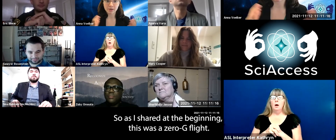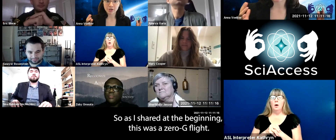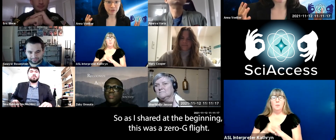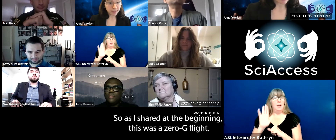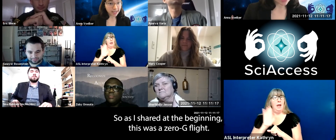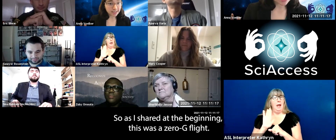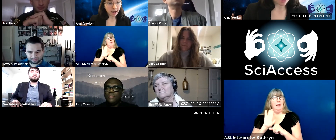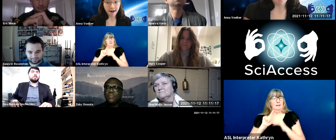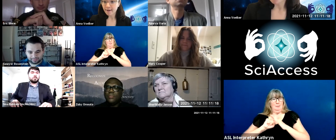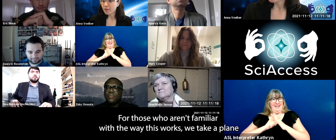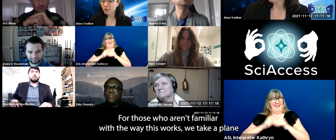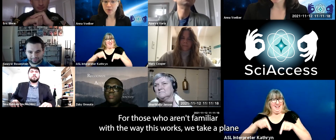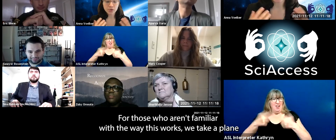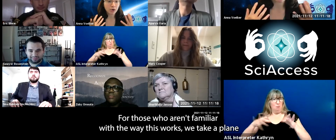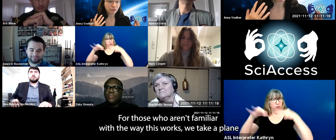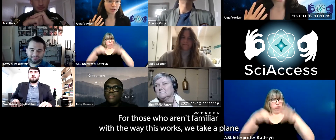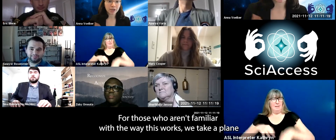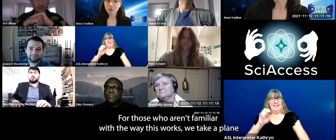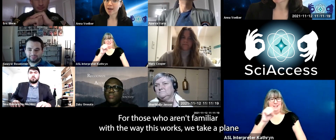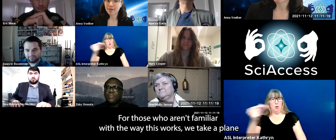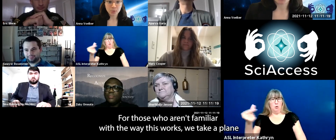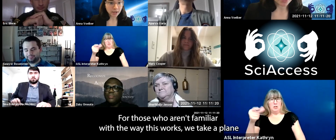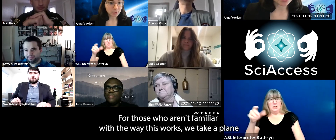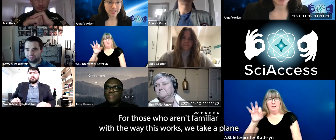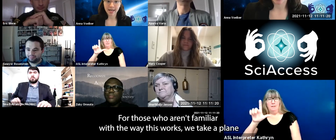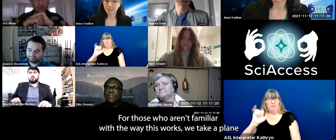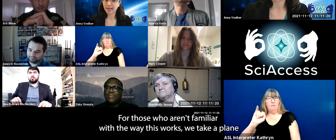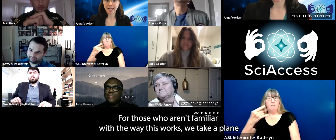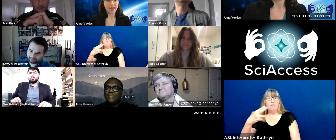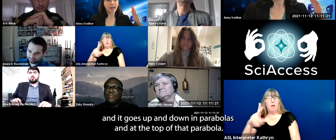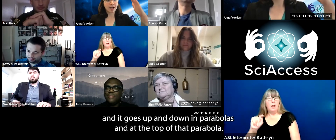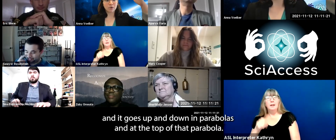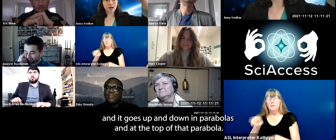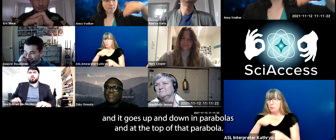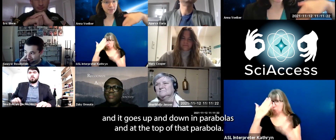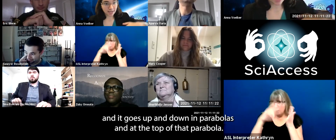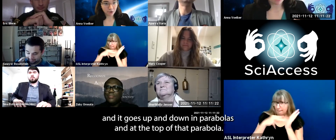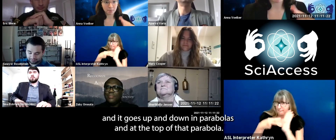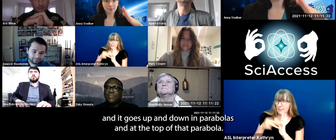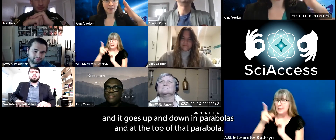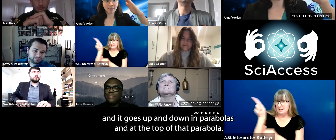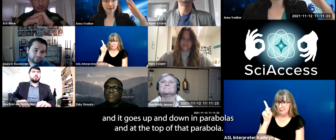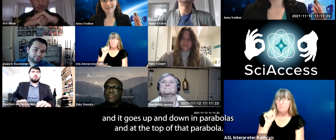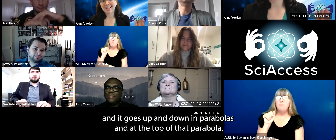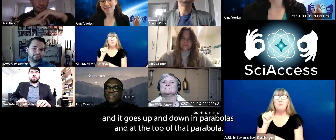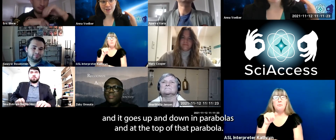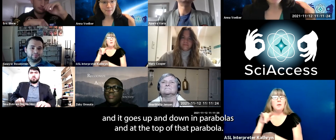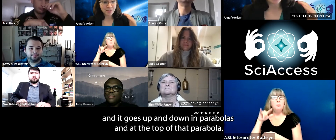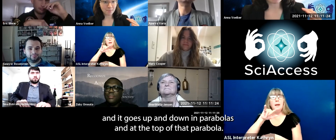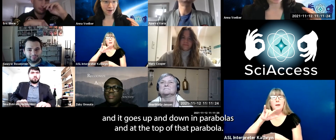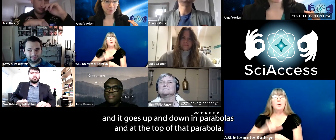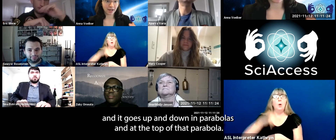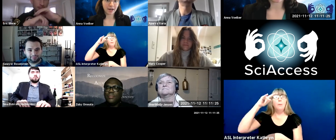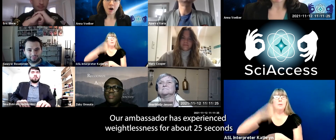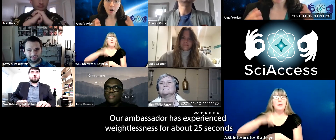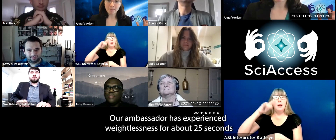a 0G flight. For those who aren't familiar, the way this works, we take a plane and it goes up and down in parabolas. And at the top of